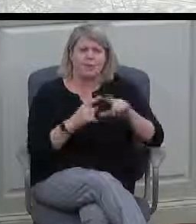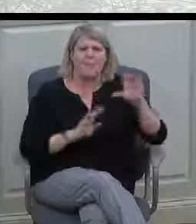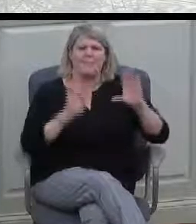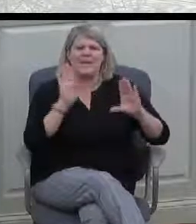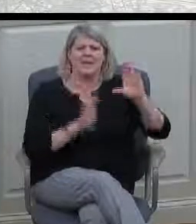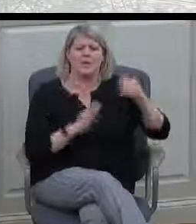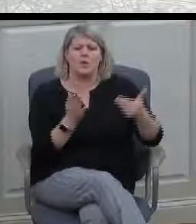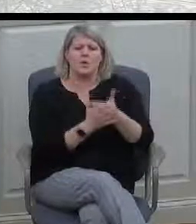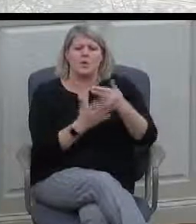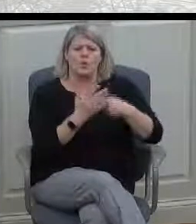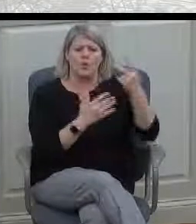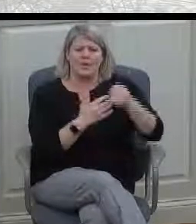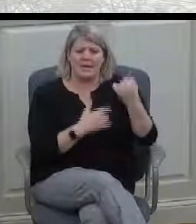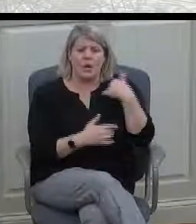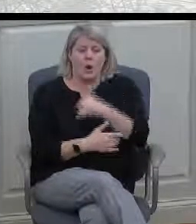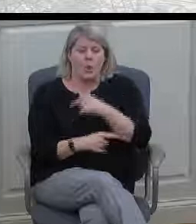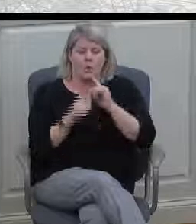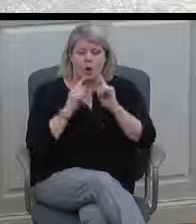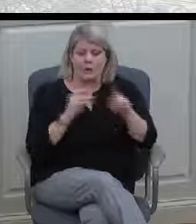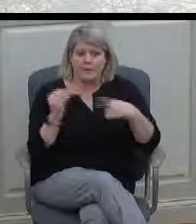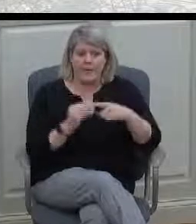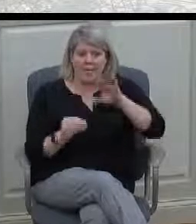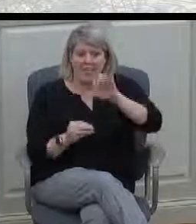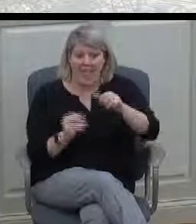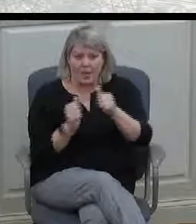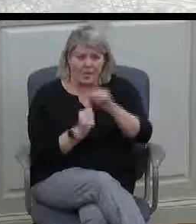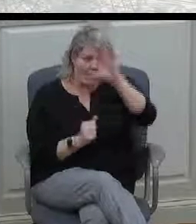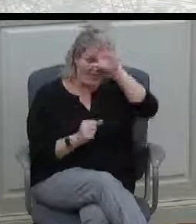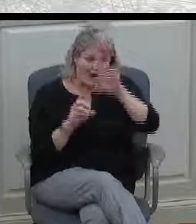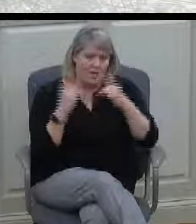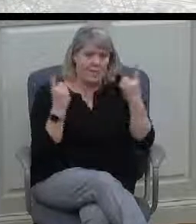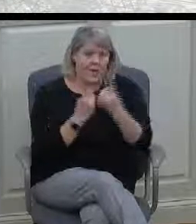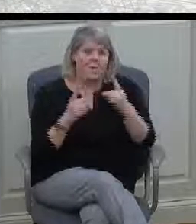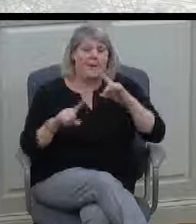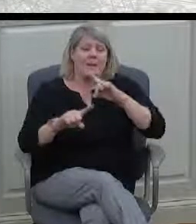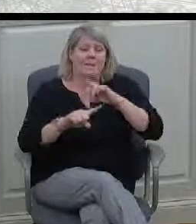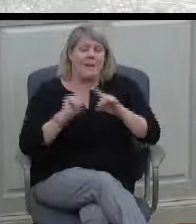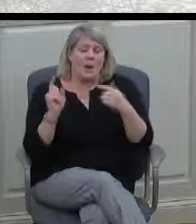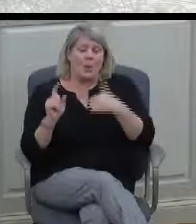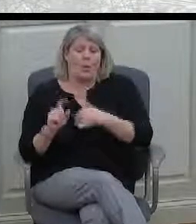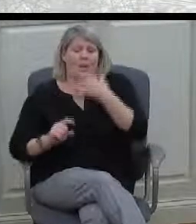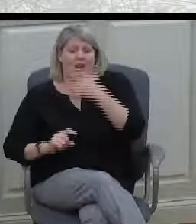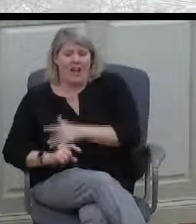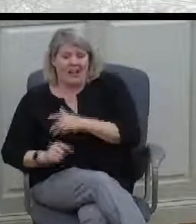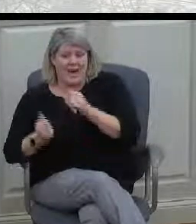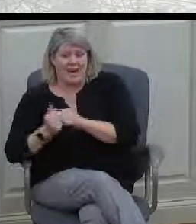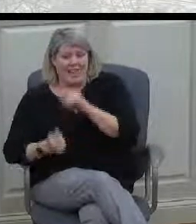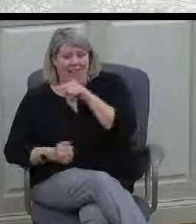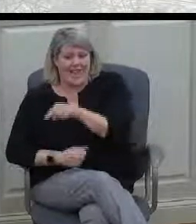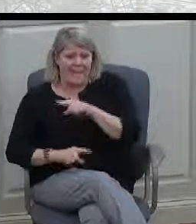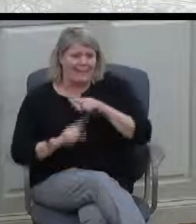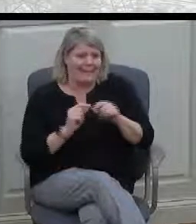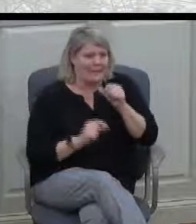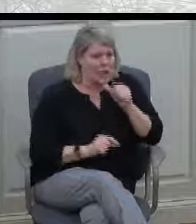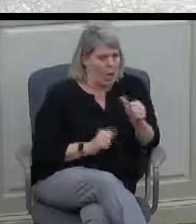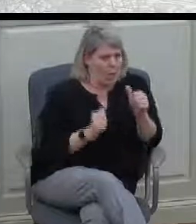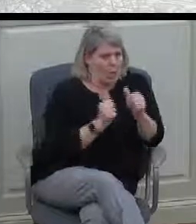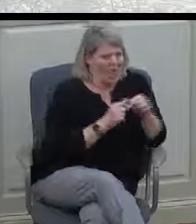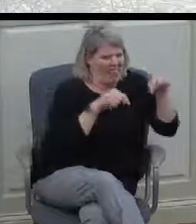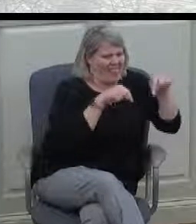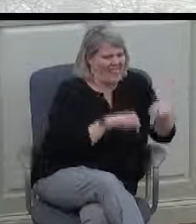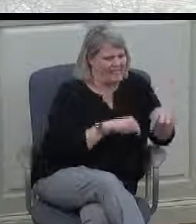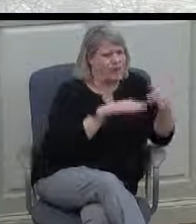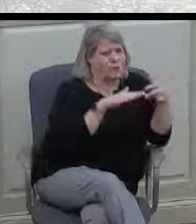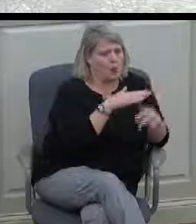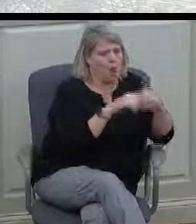We talked about that at the fire station. We were fortunate there, but I think we missed our window with this project. I think we're seeing the increased material